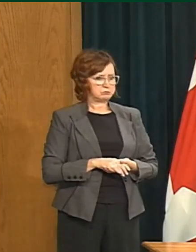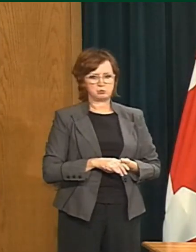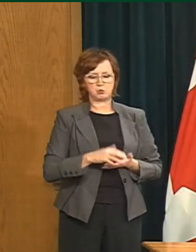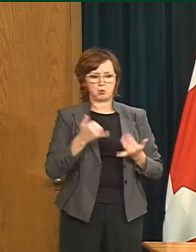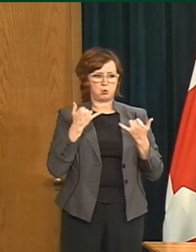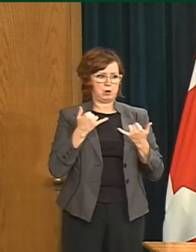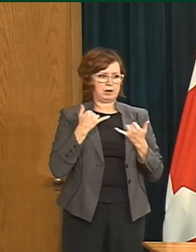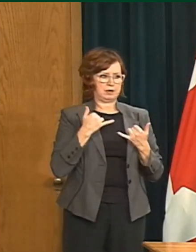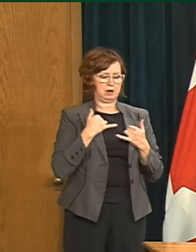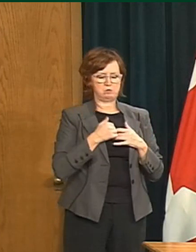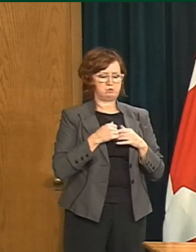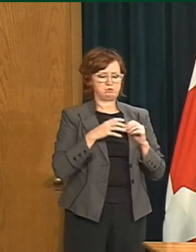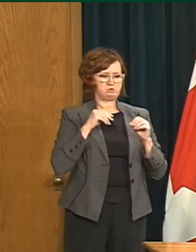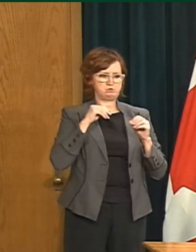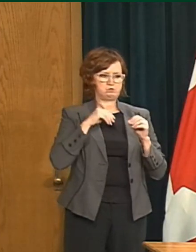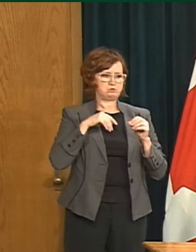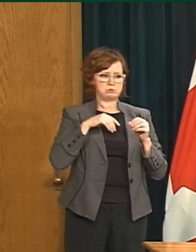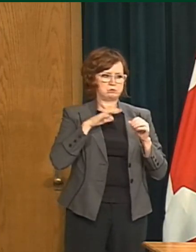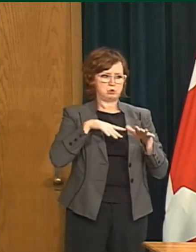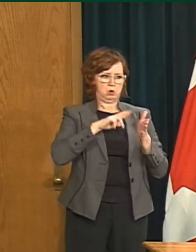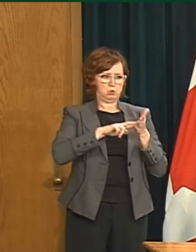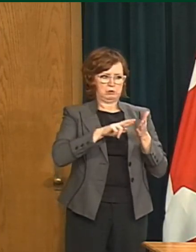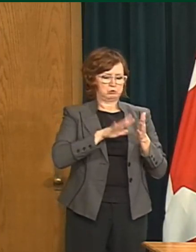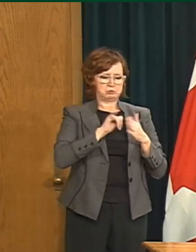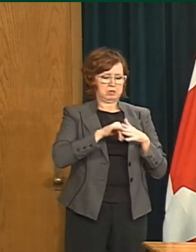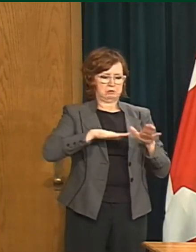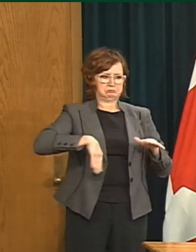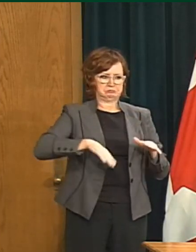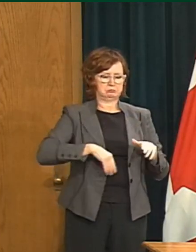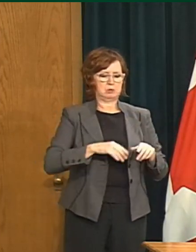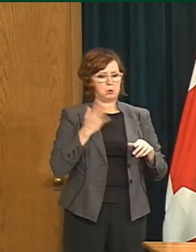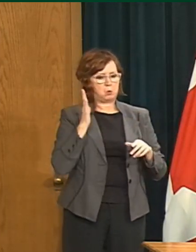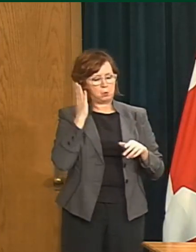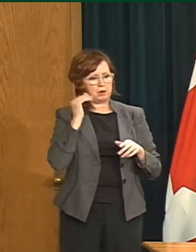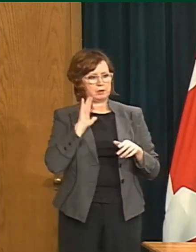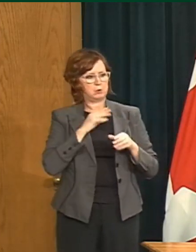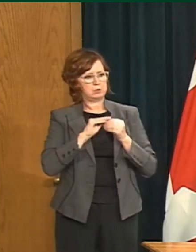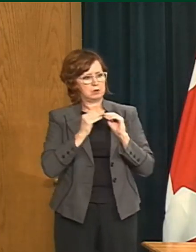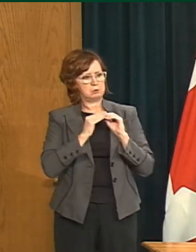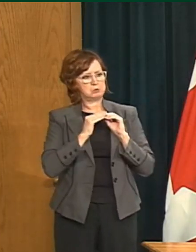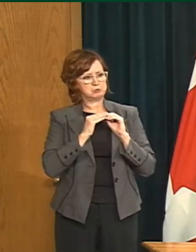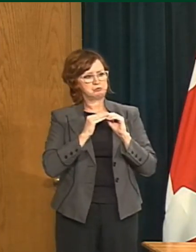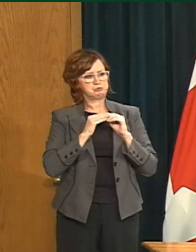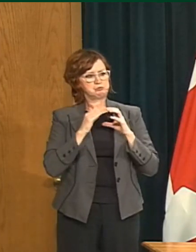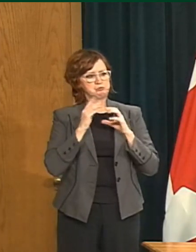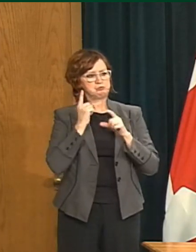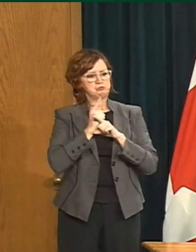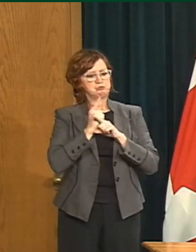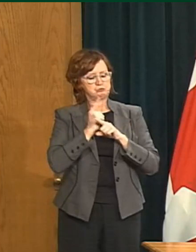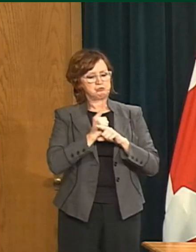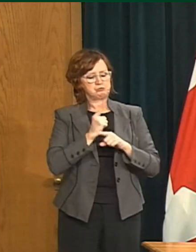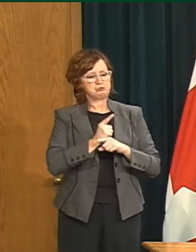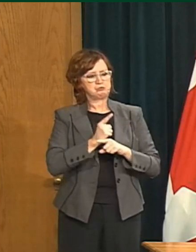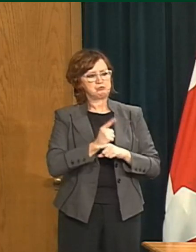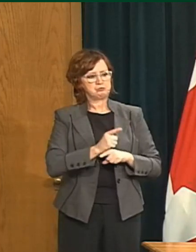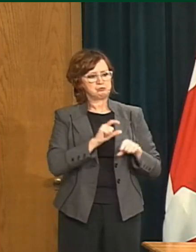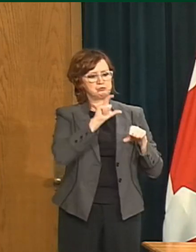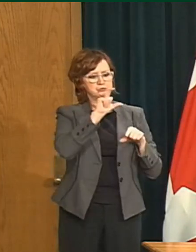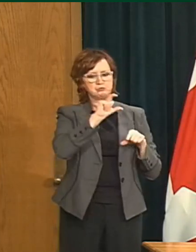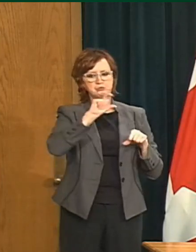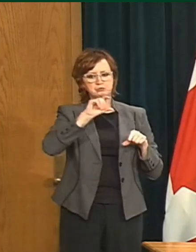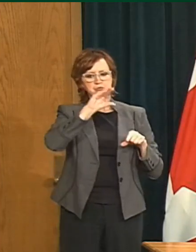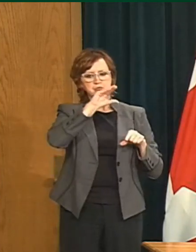measures immediately here right now with the numbers that we have. As we said, our numbers have been good for a few days here now, so we're